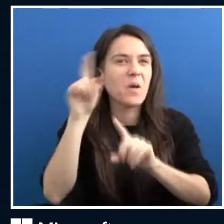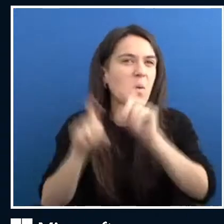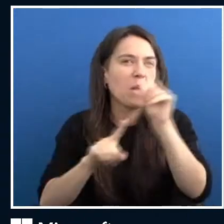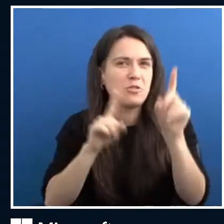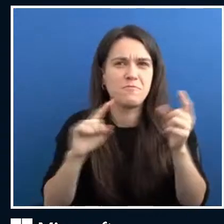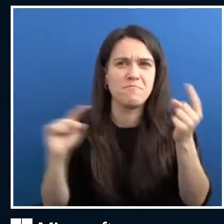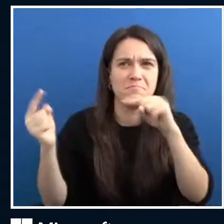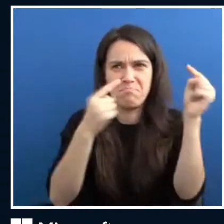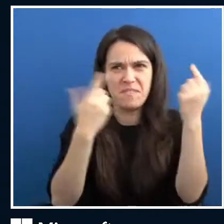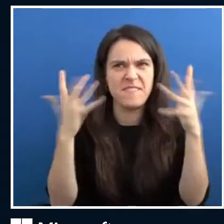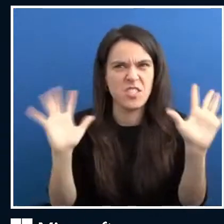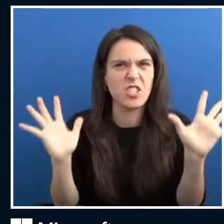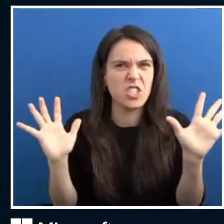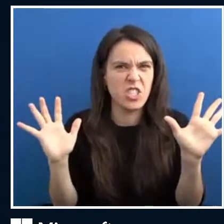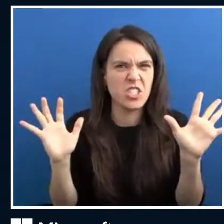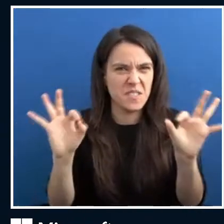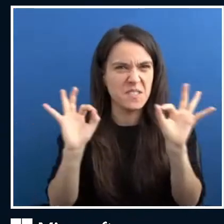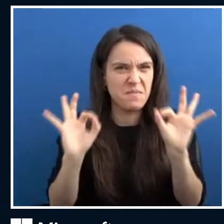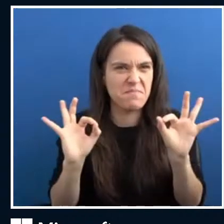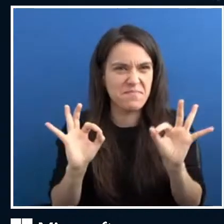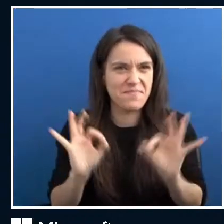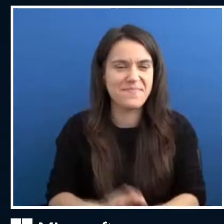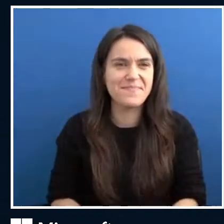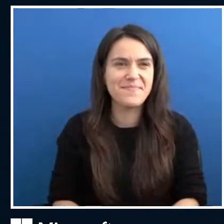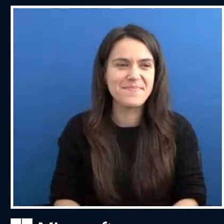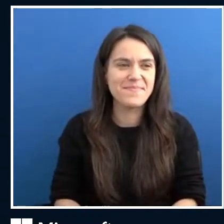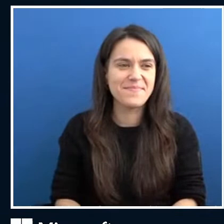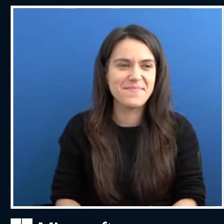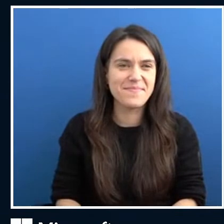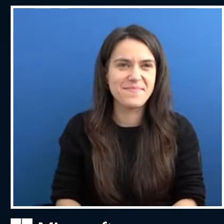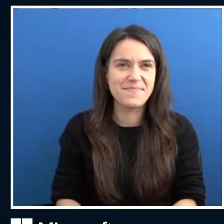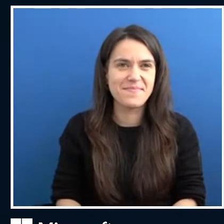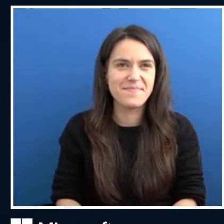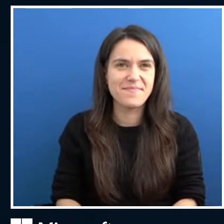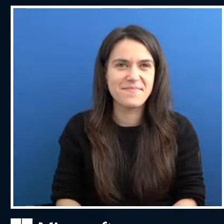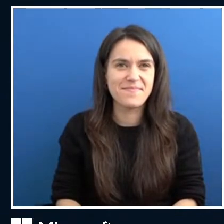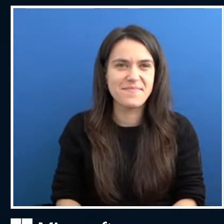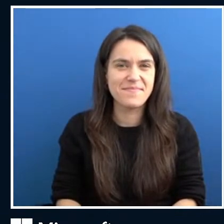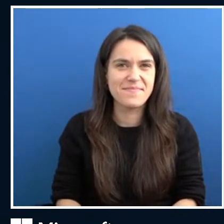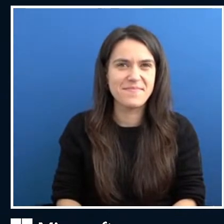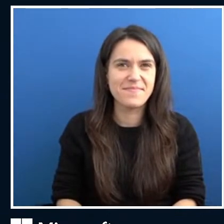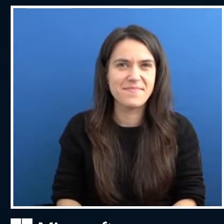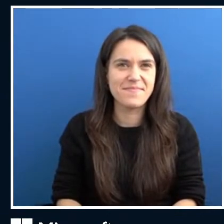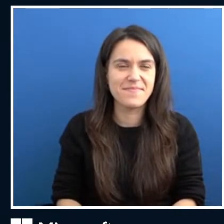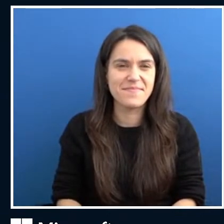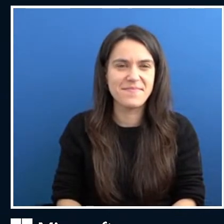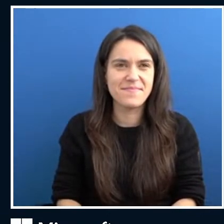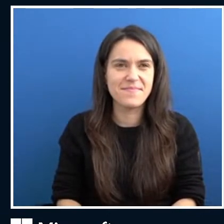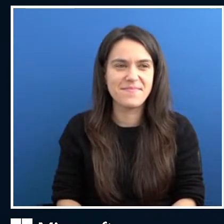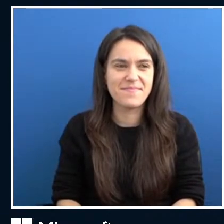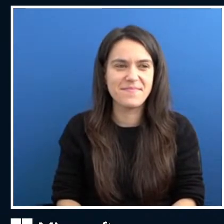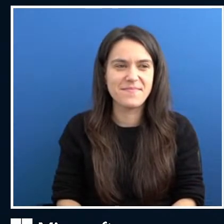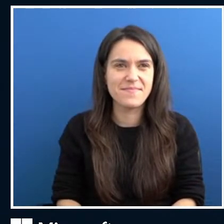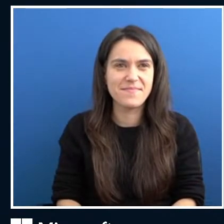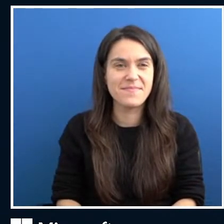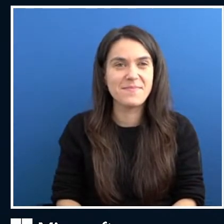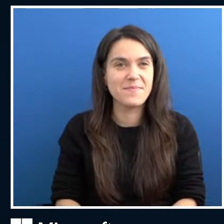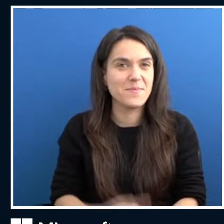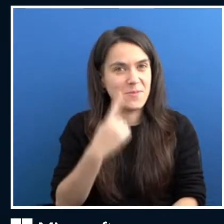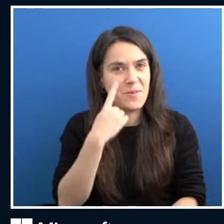And yeah, otherwise, go and see a lot of nice comments towards you.